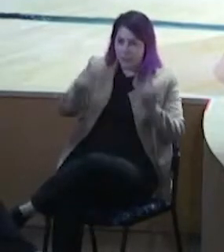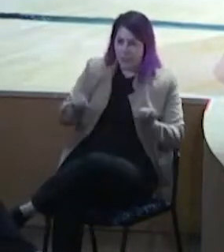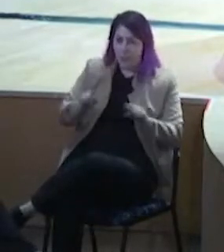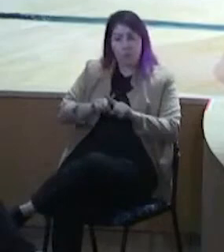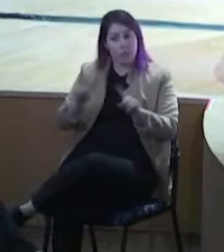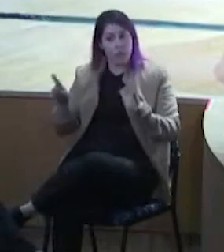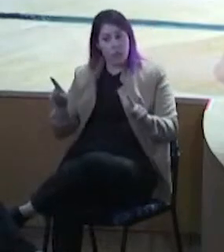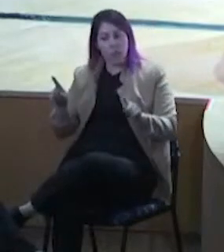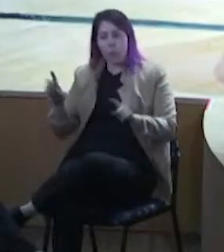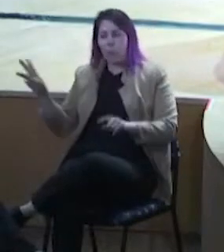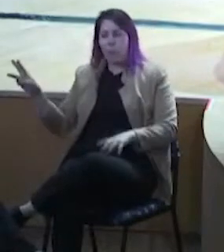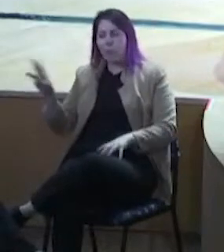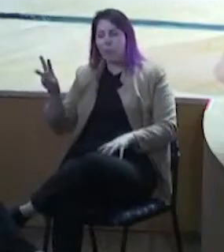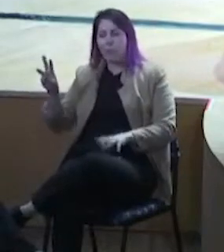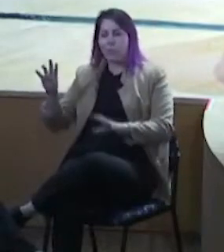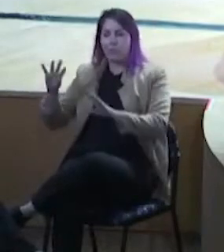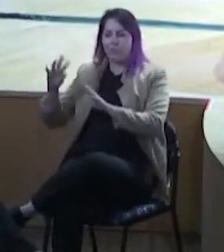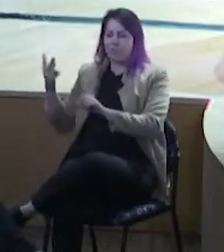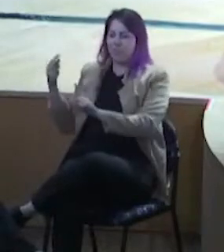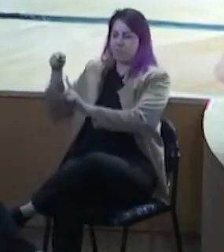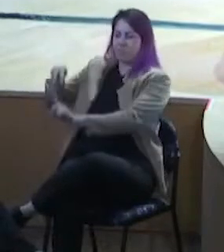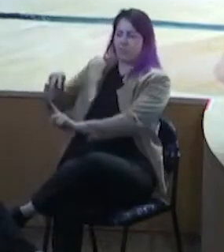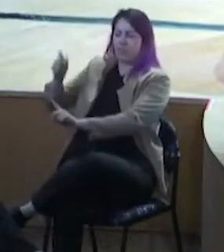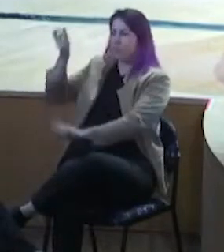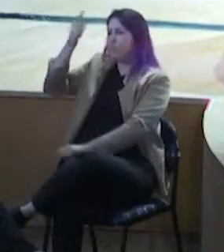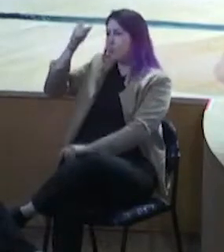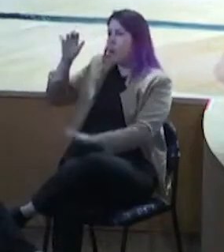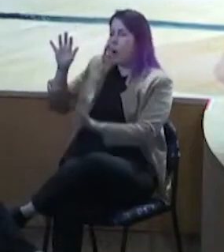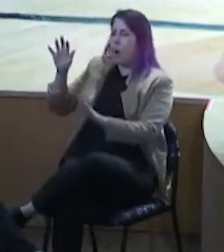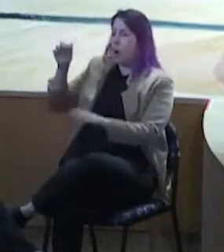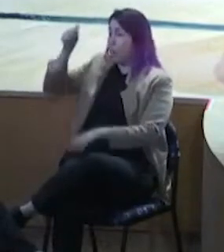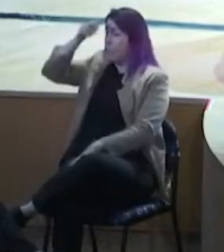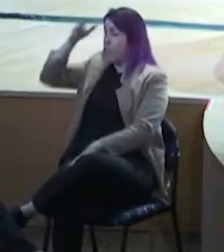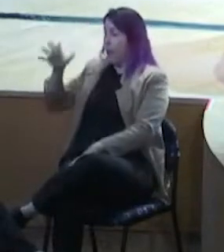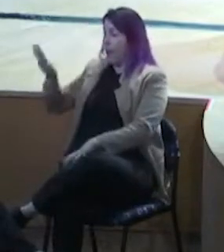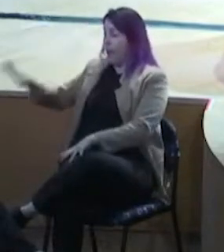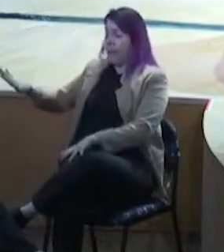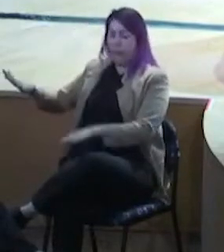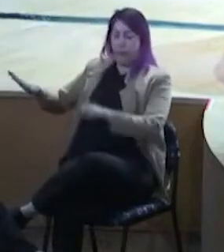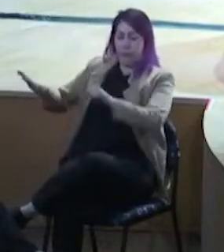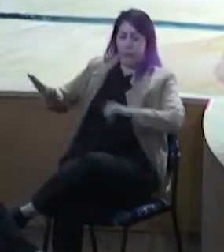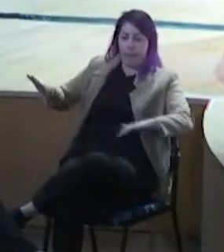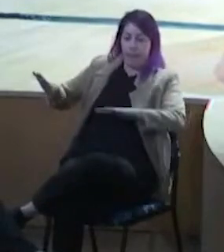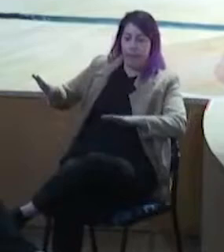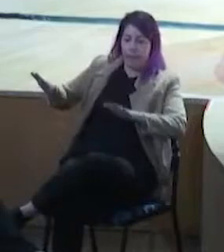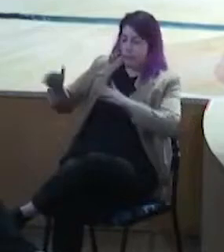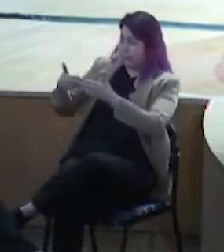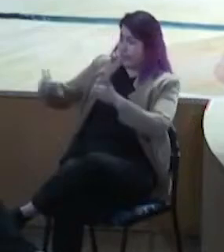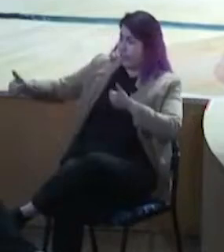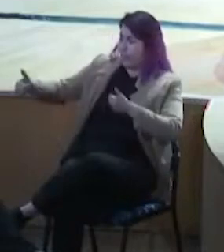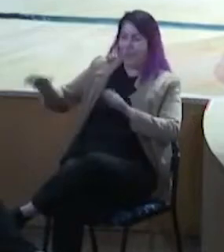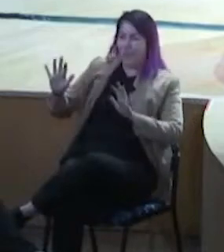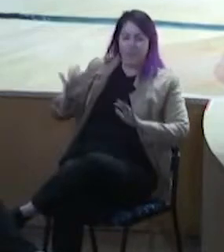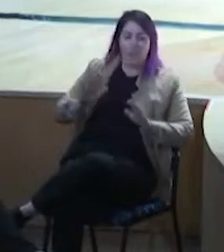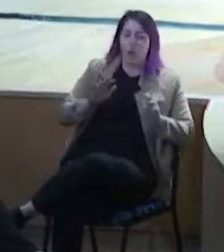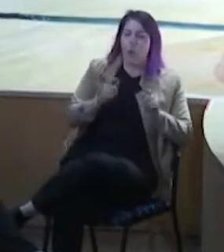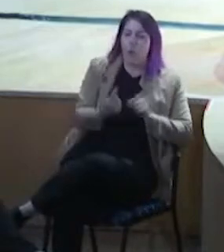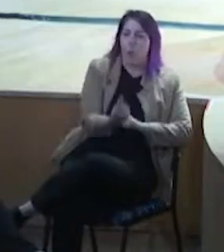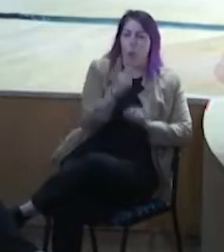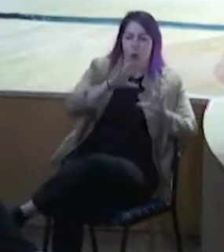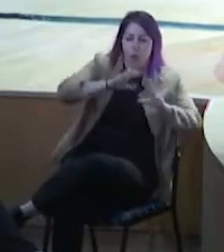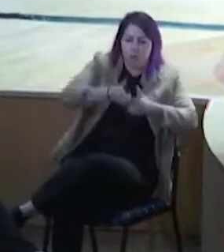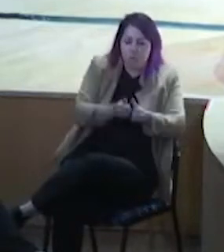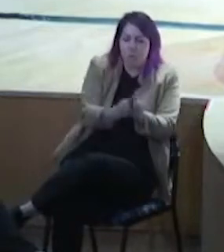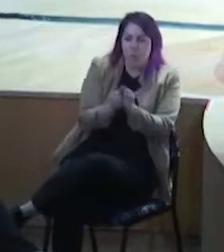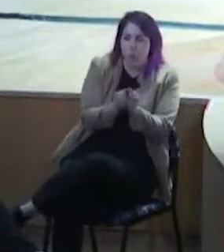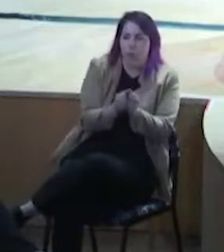from, you know, the Western context of understanding that there's man and then there's land. In Hawaii, we're one. We're tied to